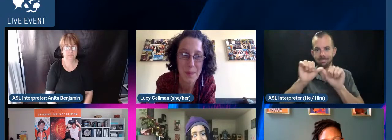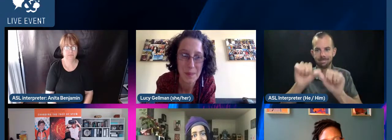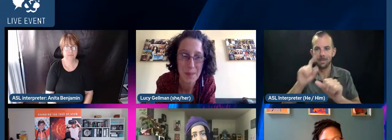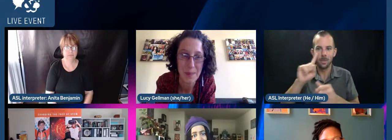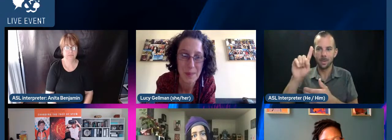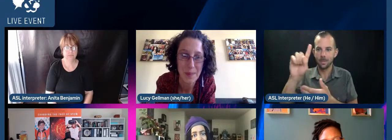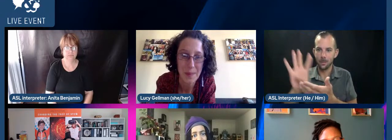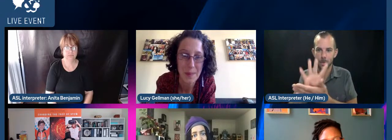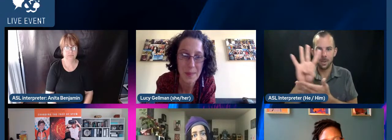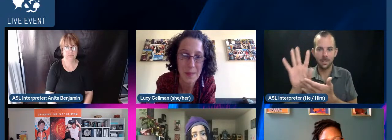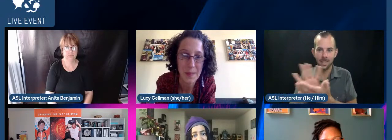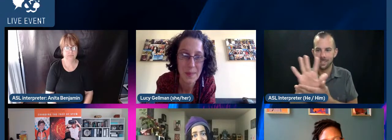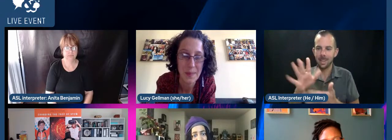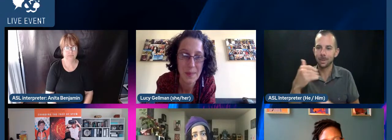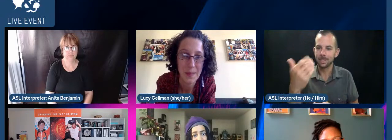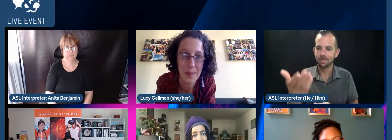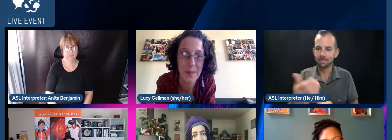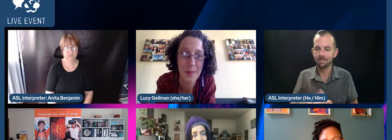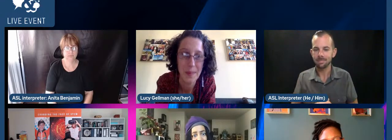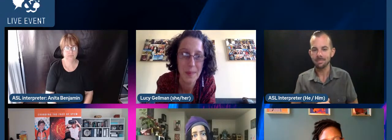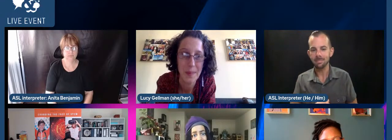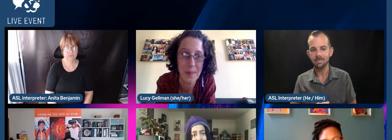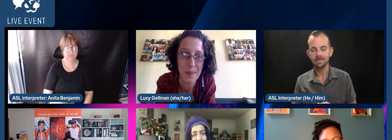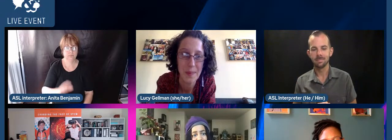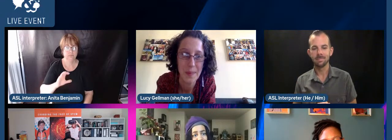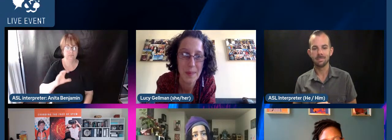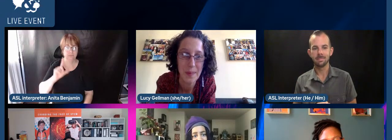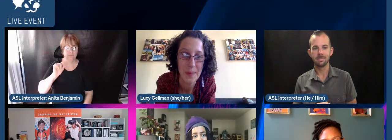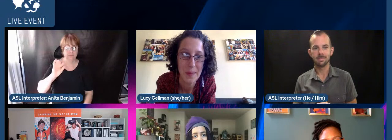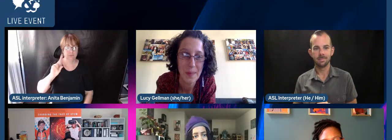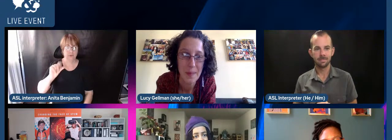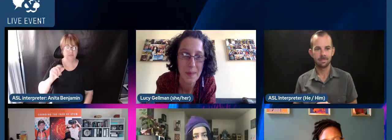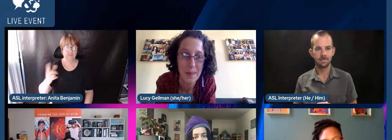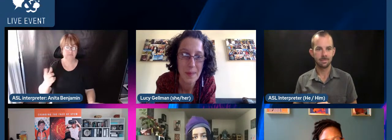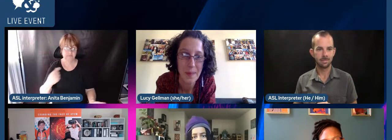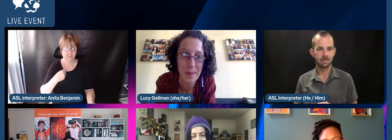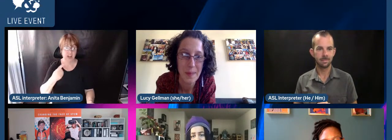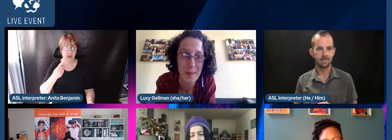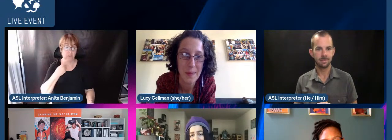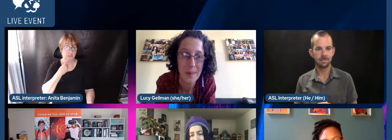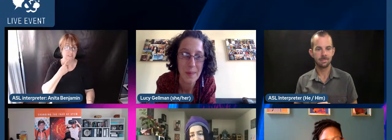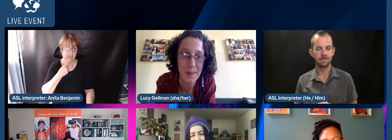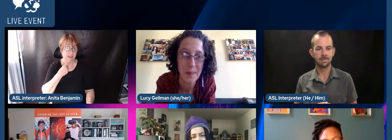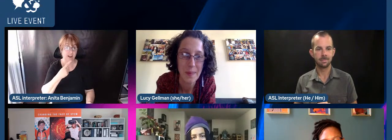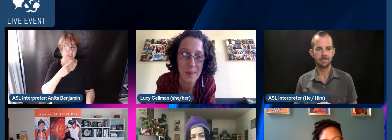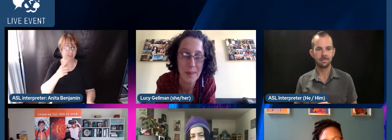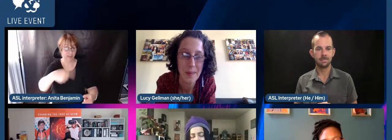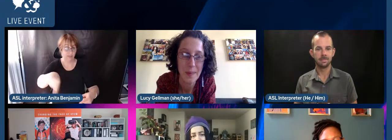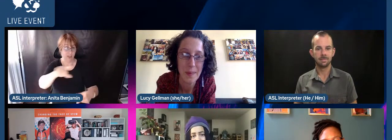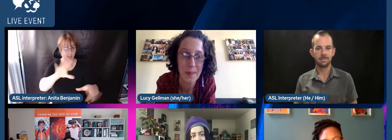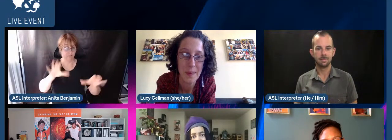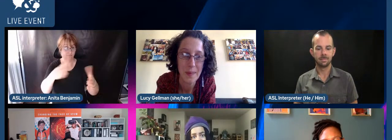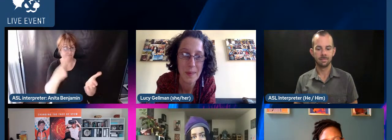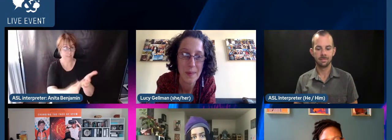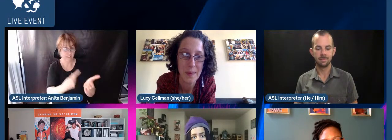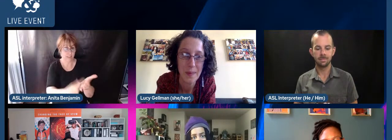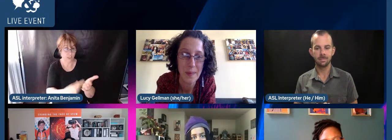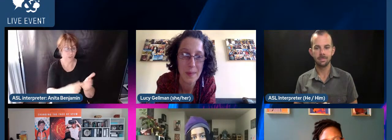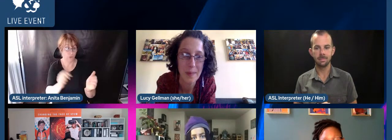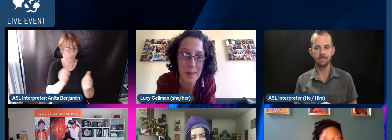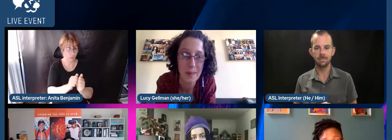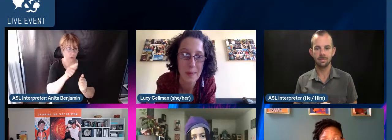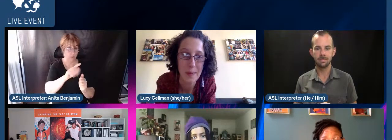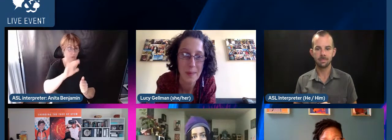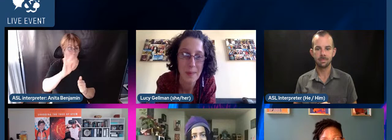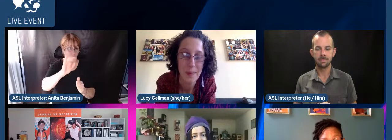like this is part of moving the needle forward. This exchange with you, Crystal, Cyree, please make sure I'm actually